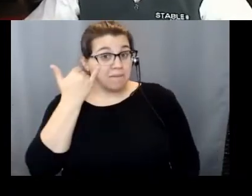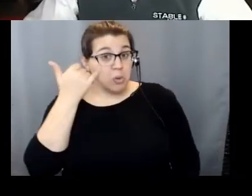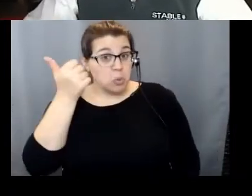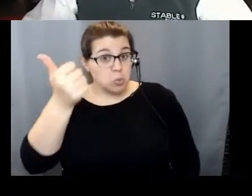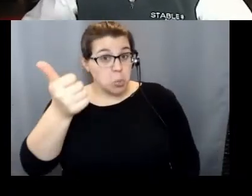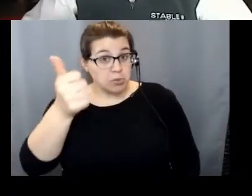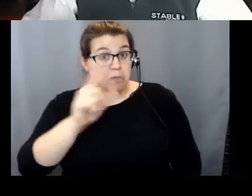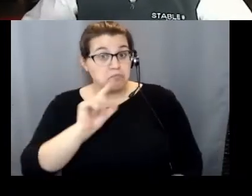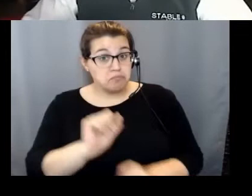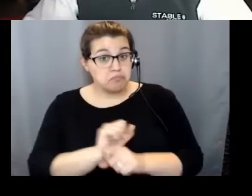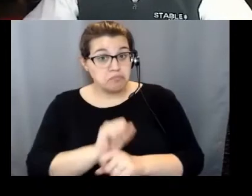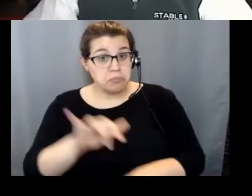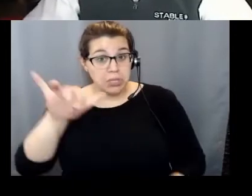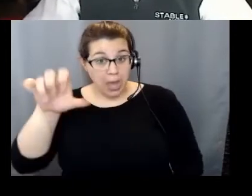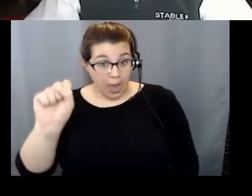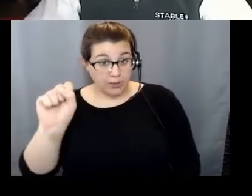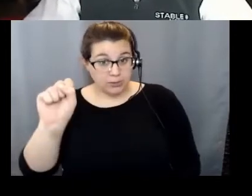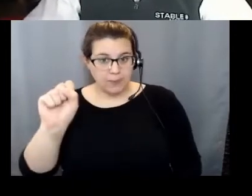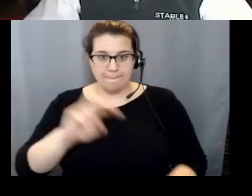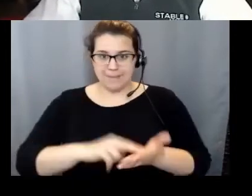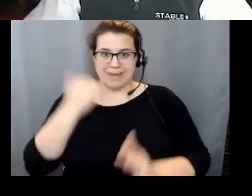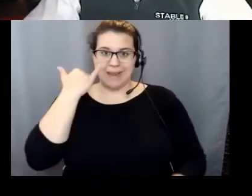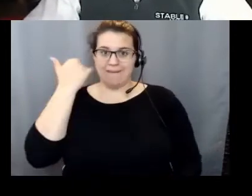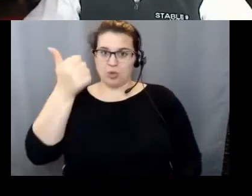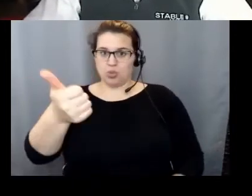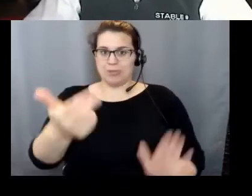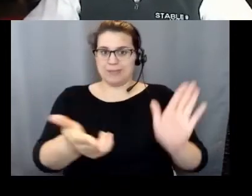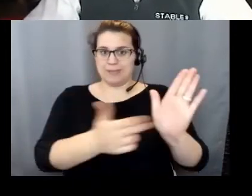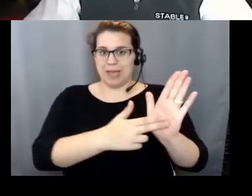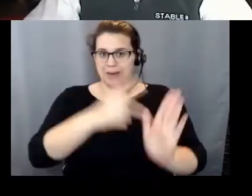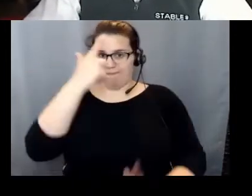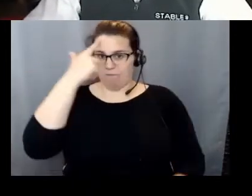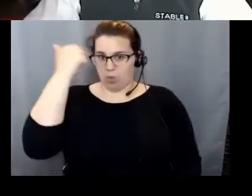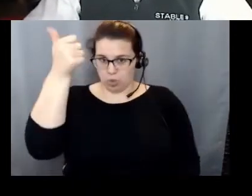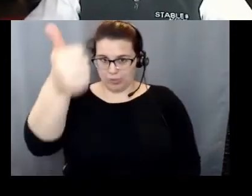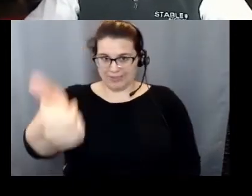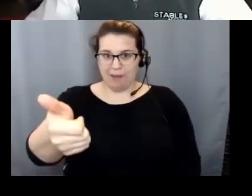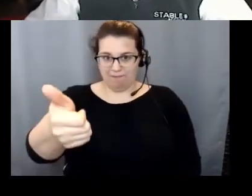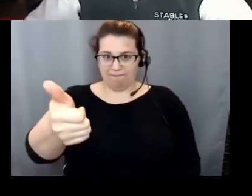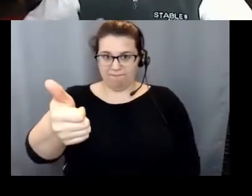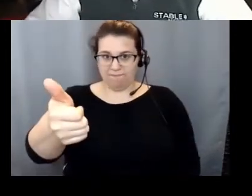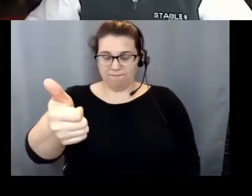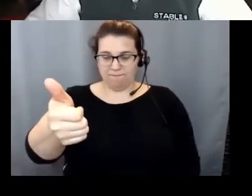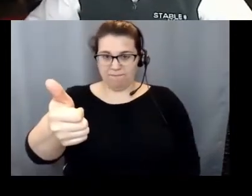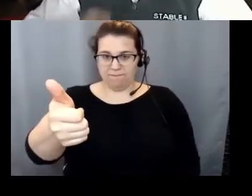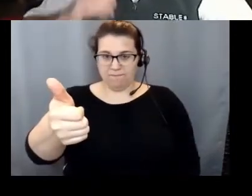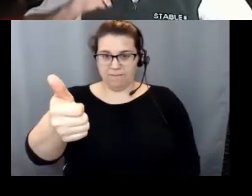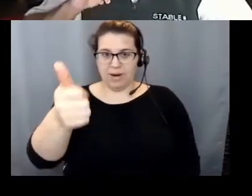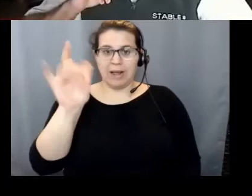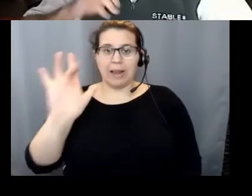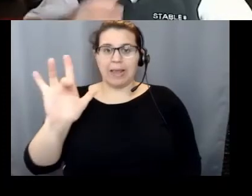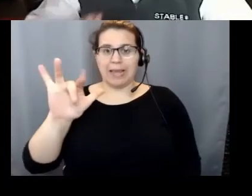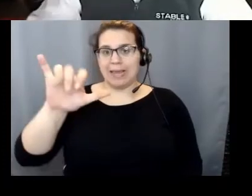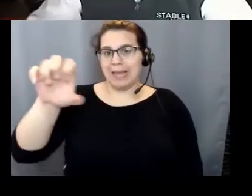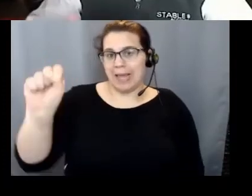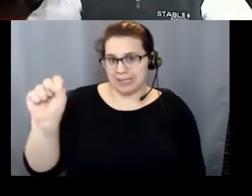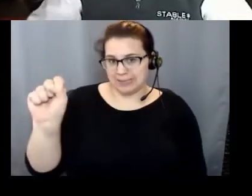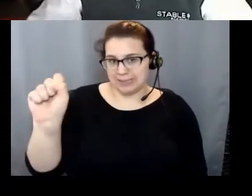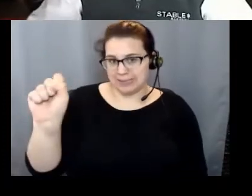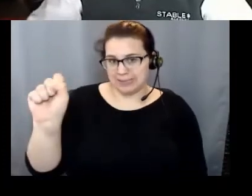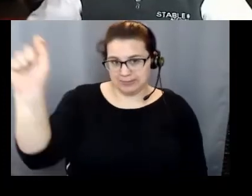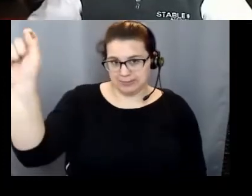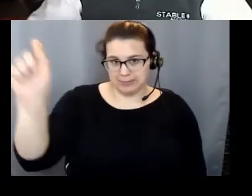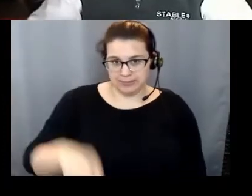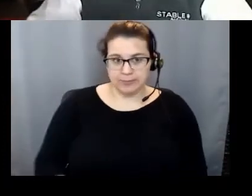to this, so if you are an individual that is managing this for themselves, then you would click yes. Upon